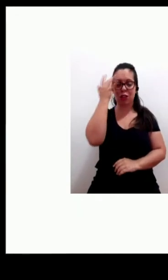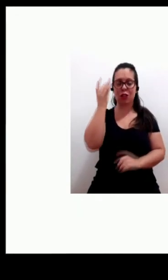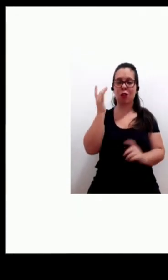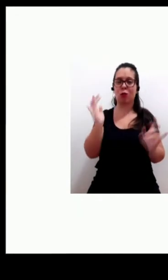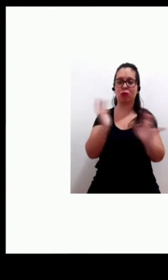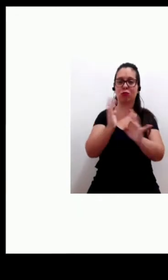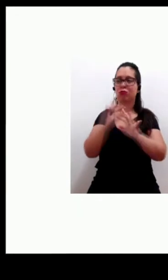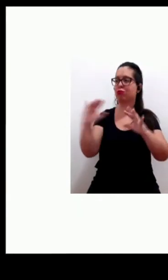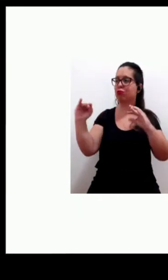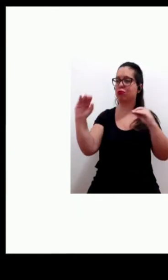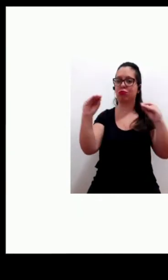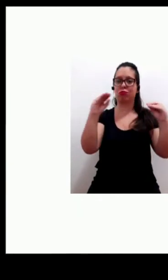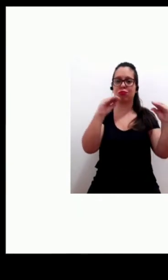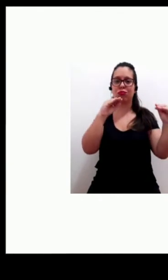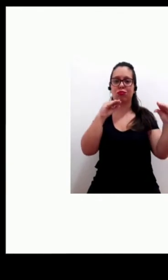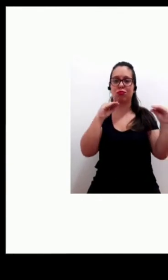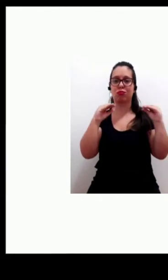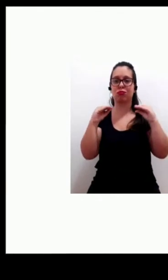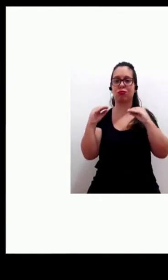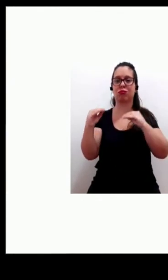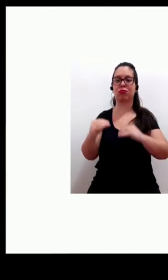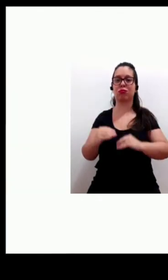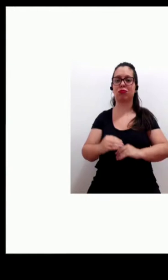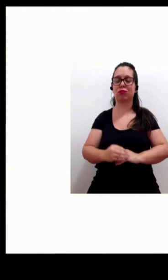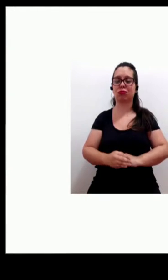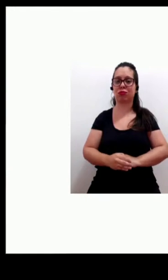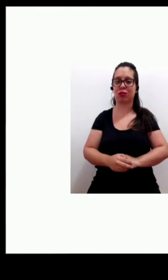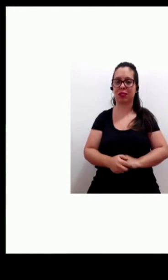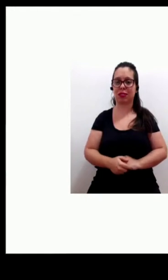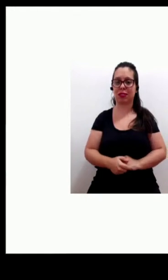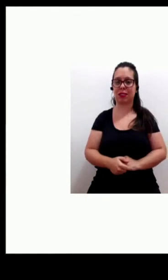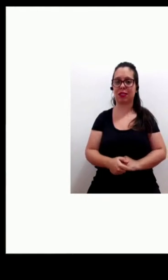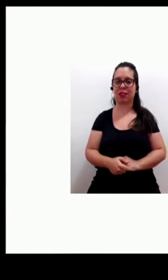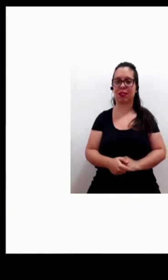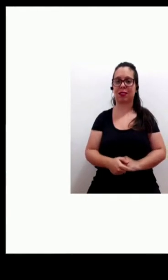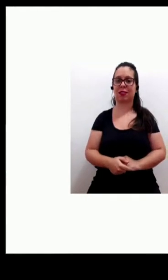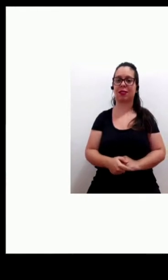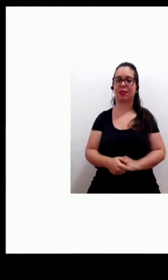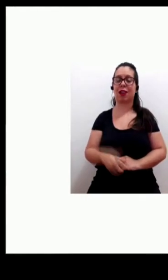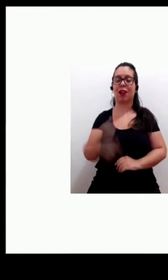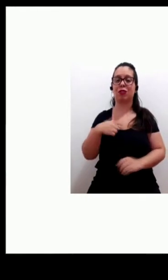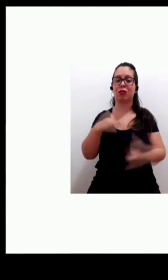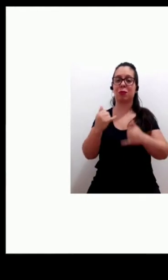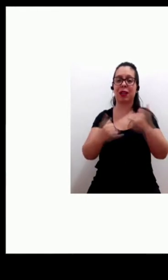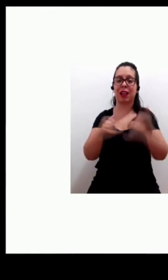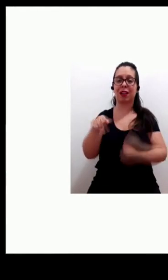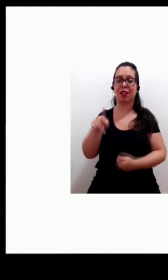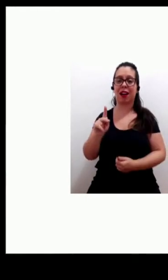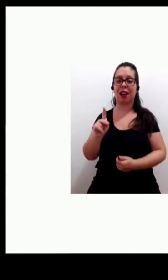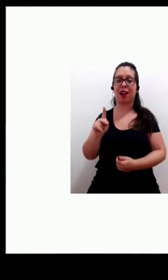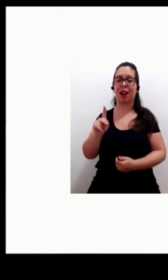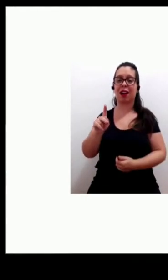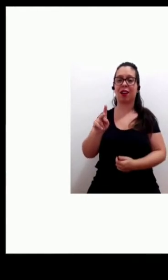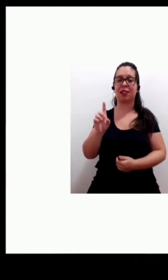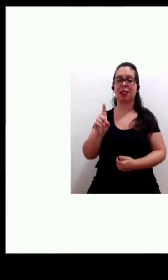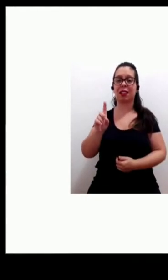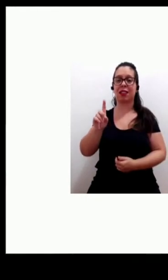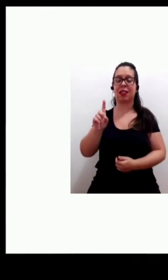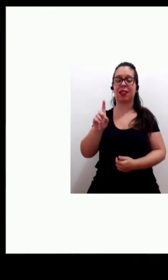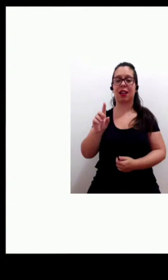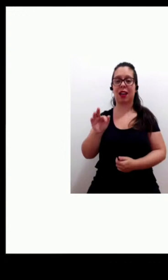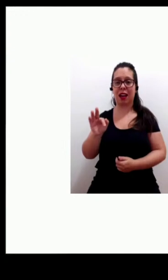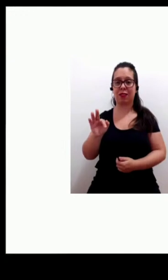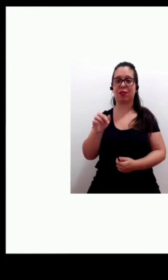60 behind the game. He played KDRF. Kicked those run fast, which was terrible. Looking back, I